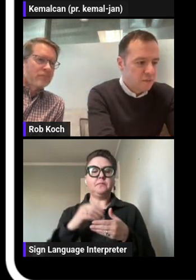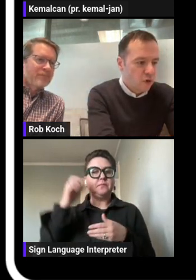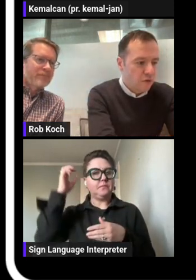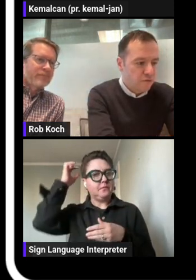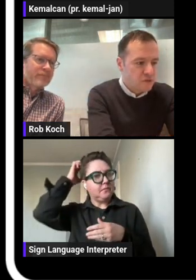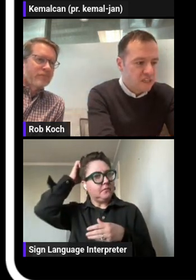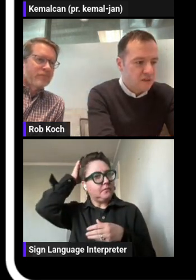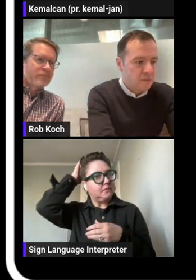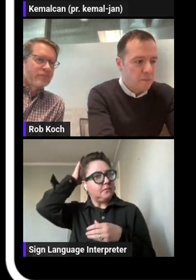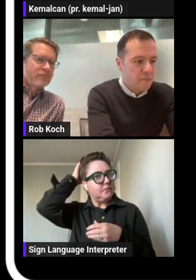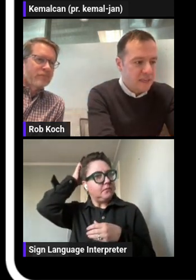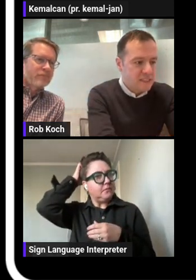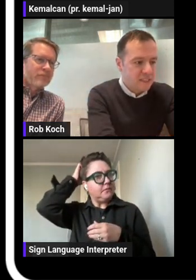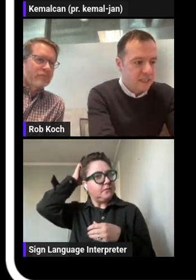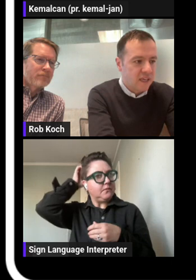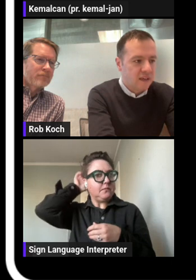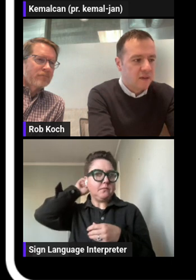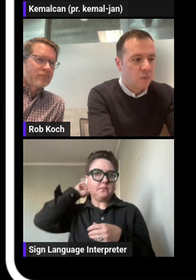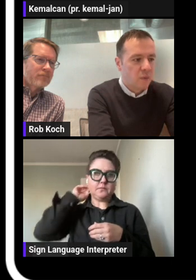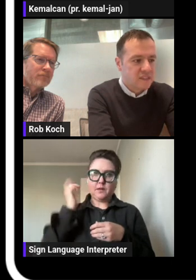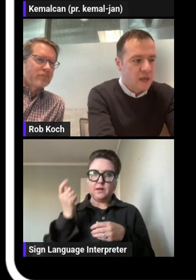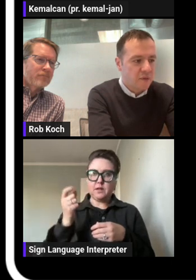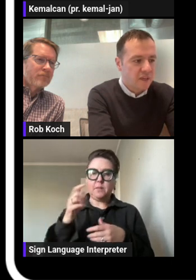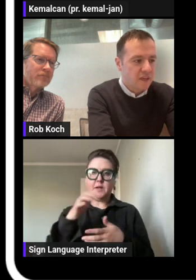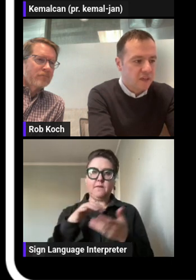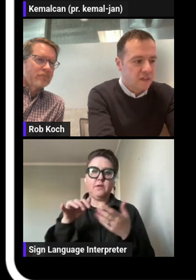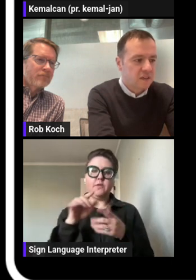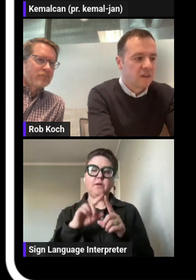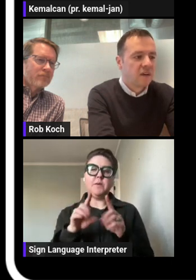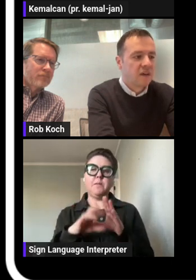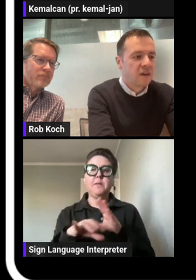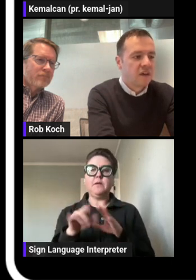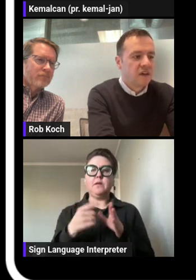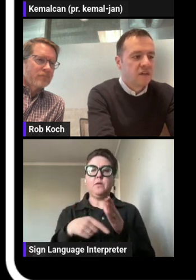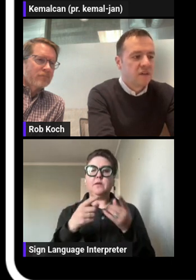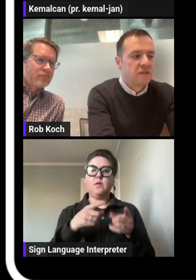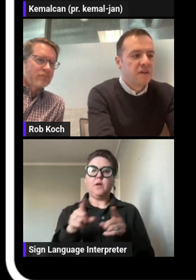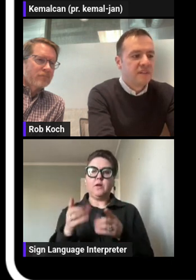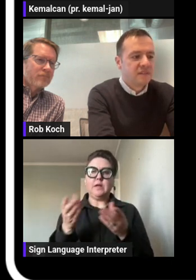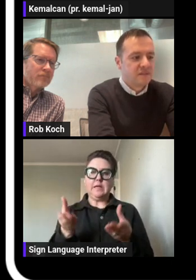This is a little bit confusing, but basically what's happening here,